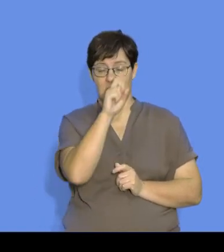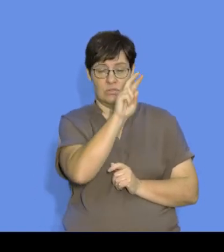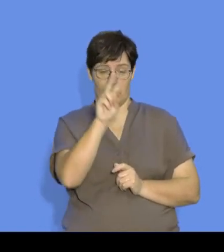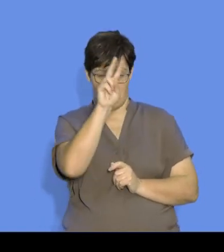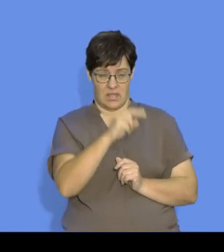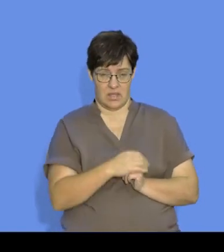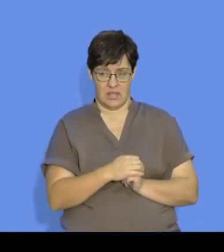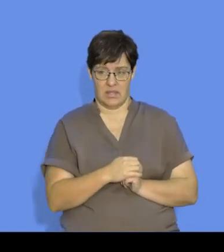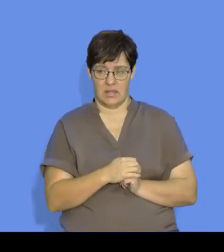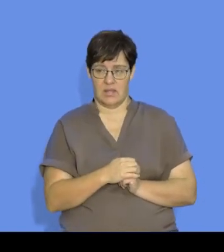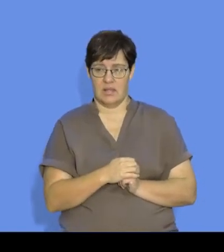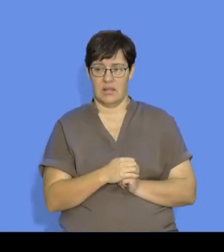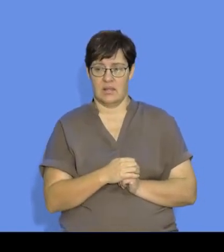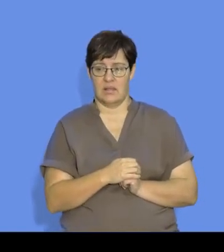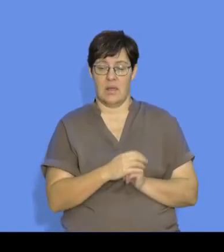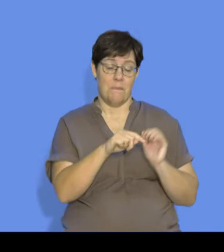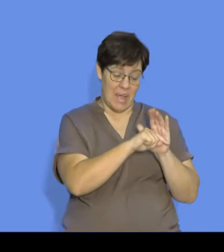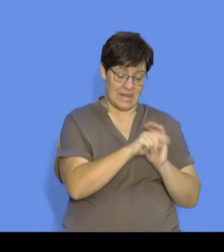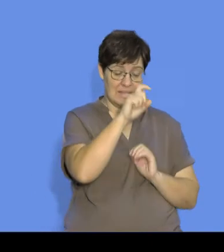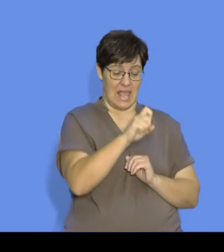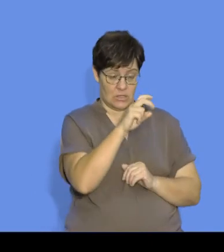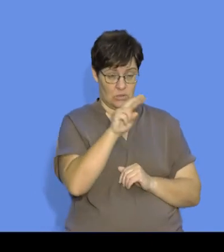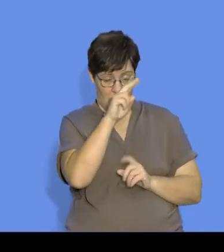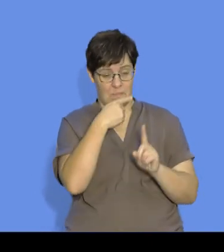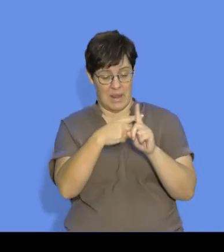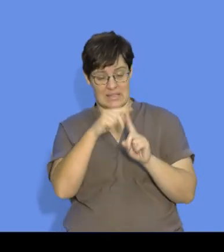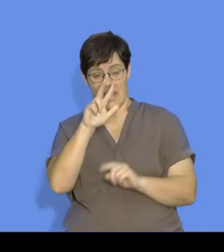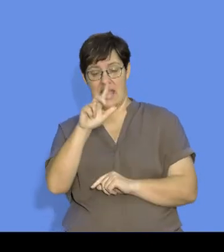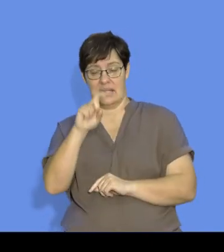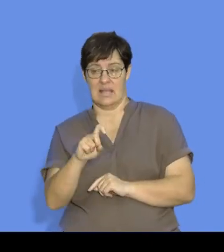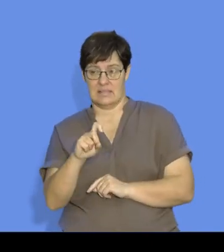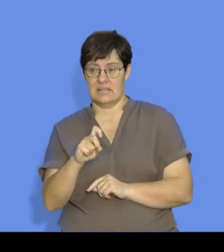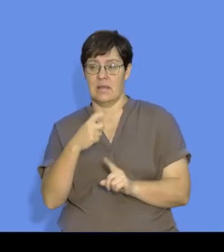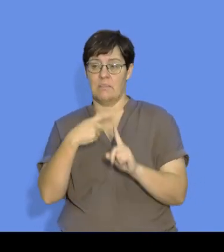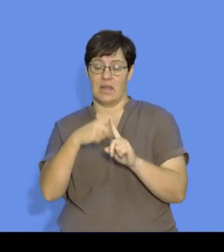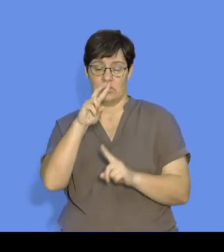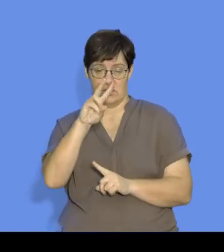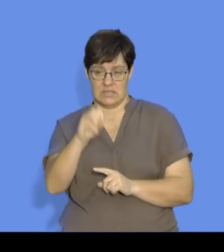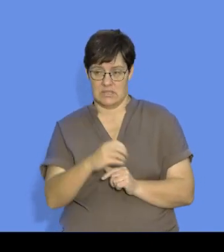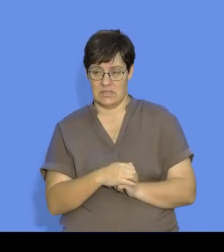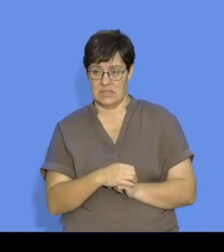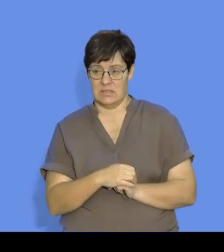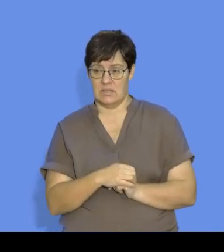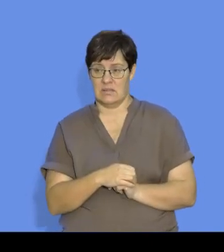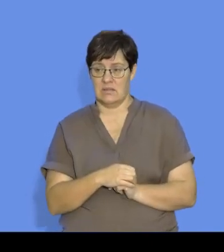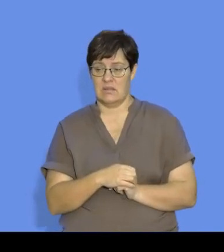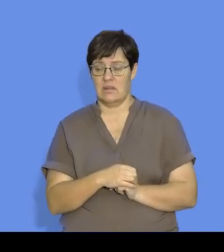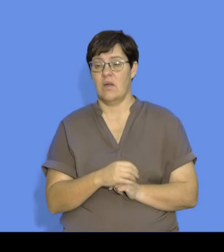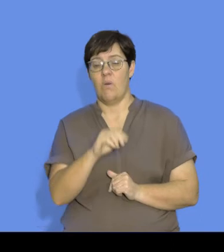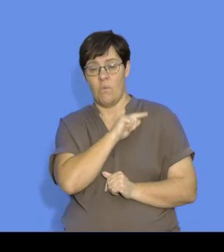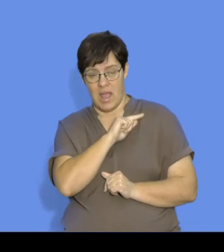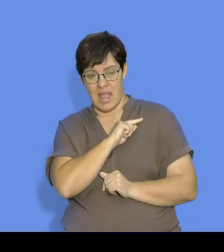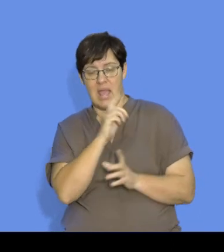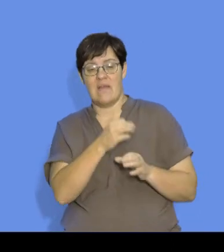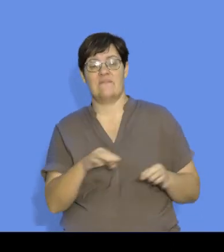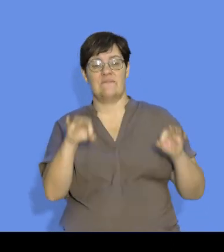x squared minus x squared plus 8x plus 20, right? Because